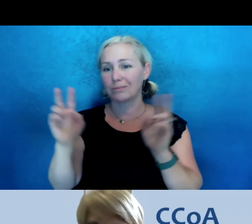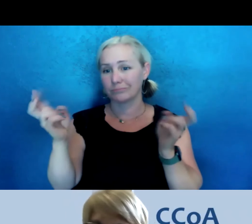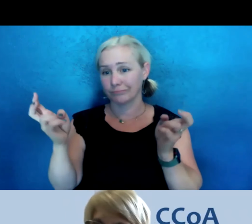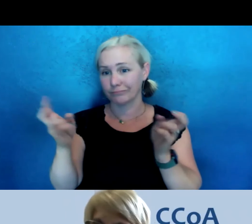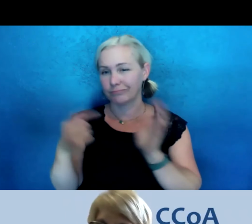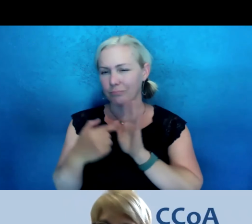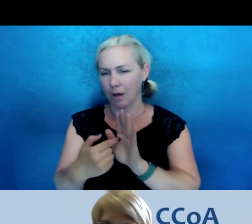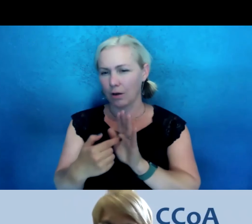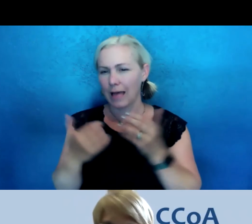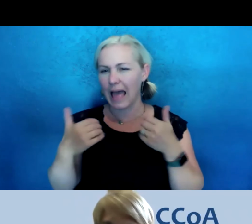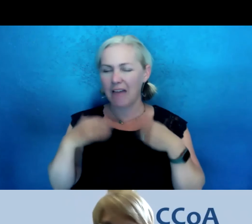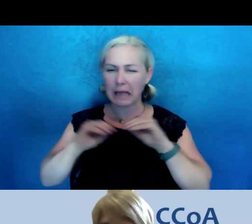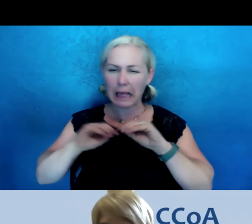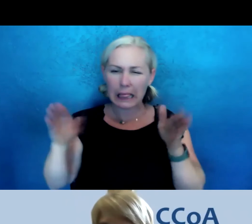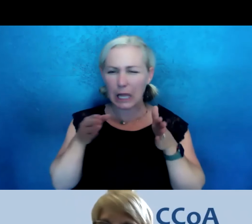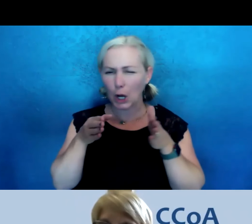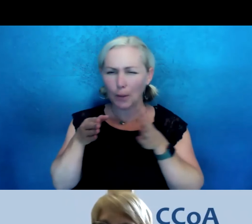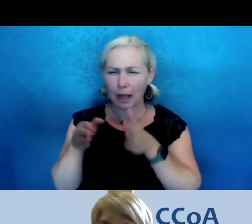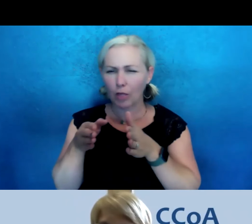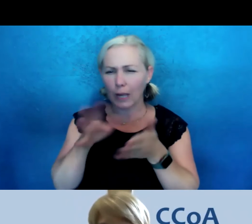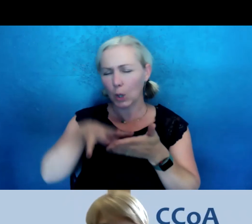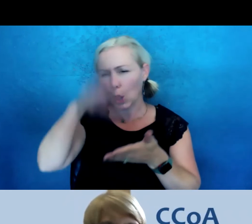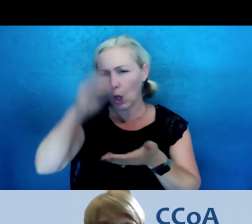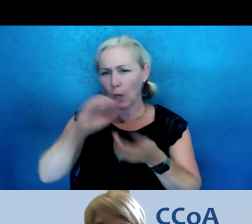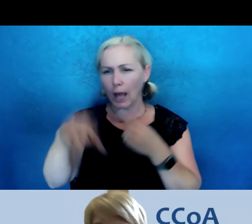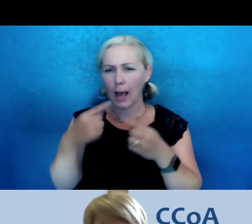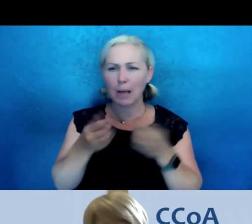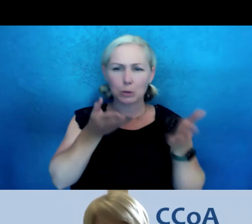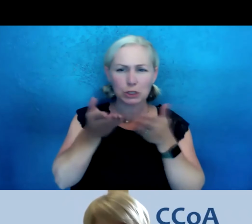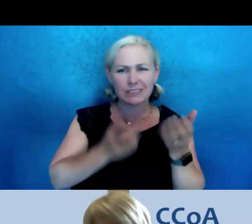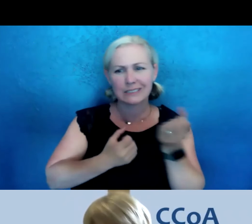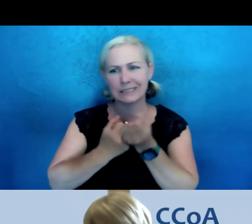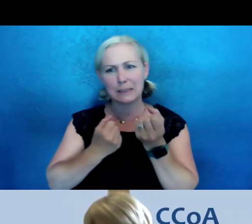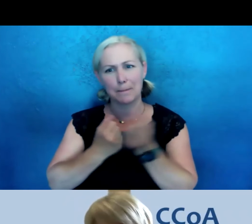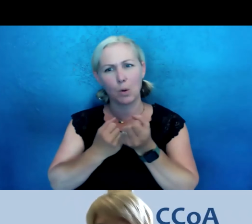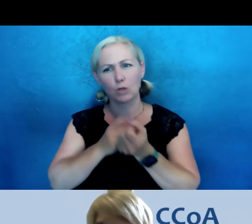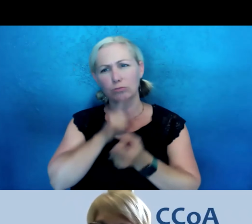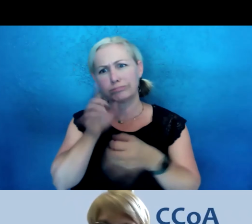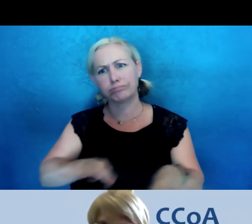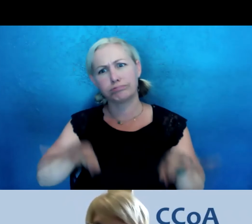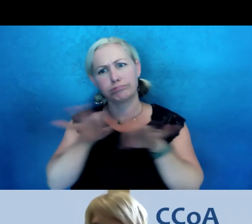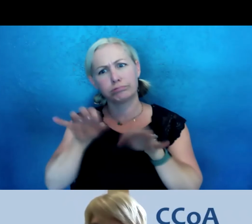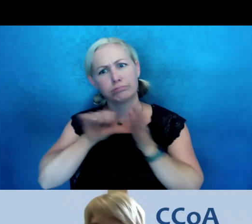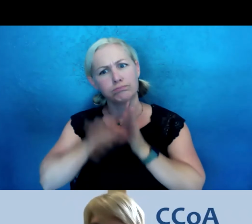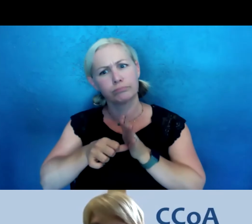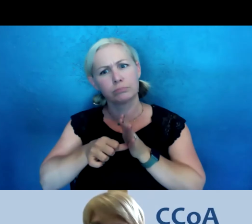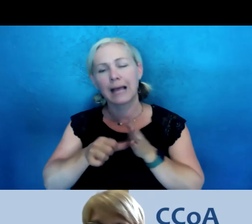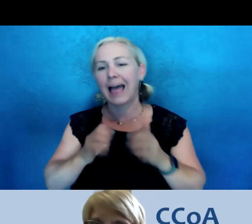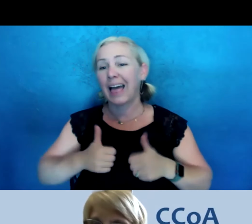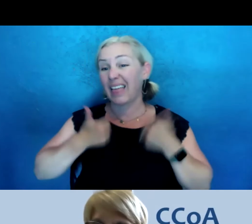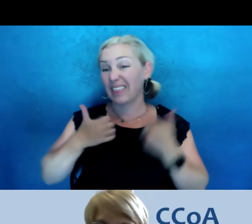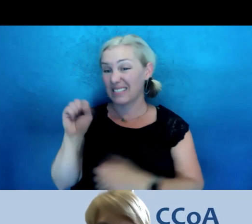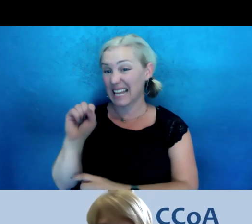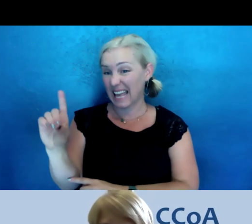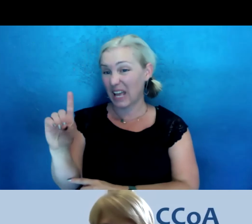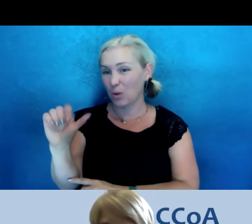to learn about services and supports in every region cannot be understated. I live in San Diego, and